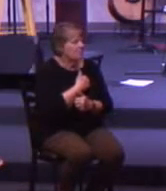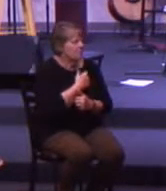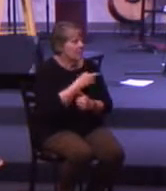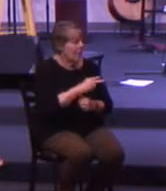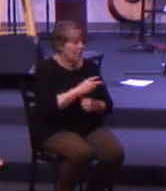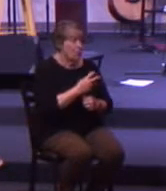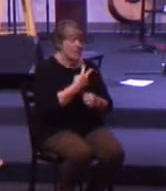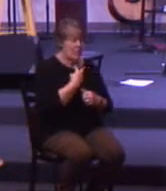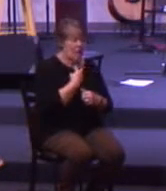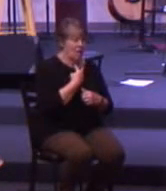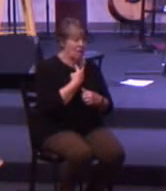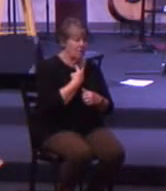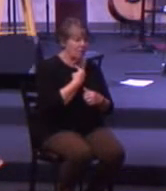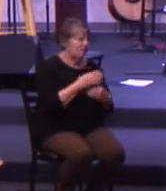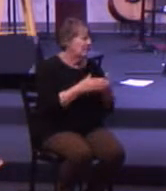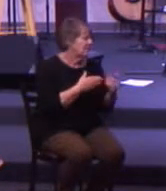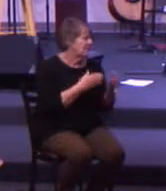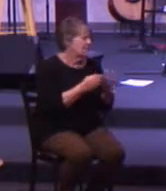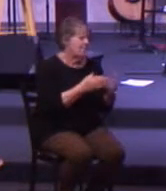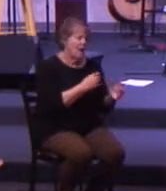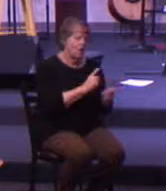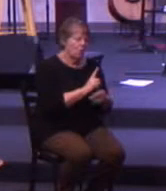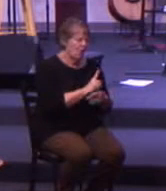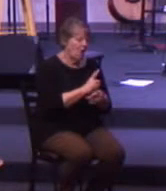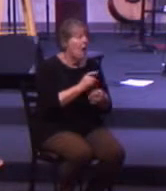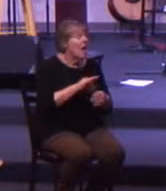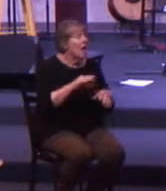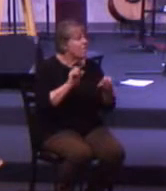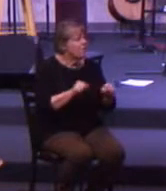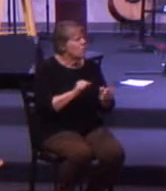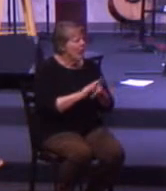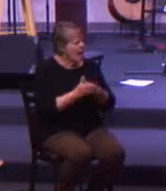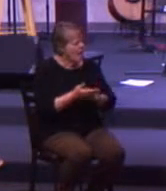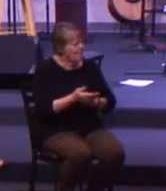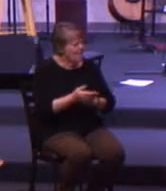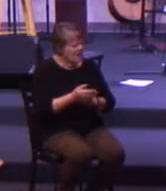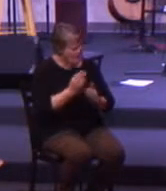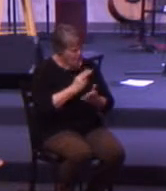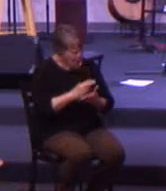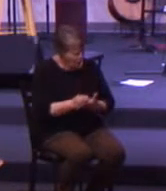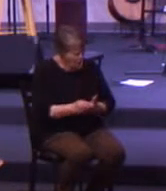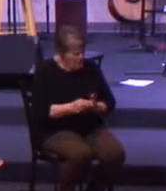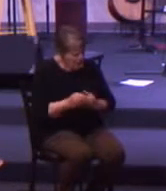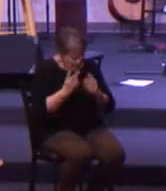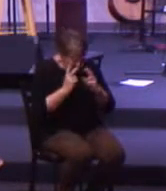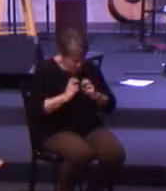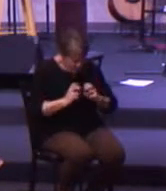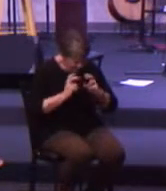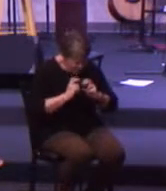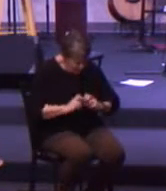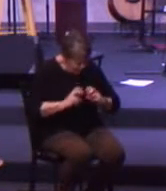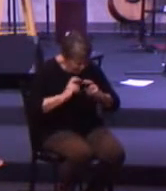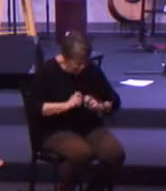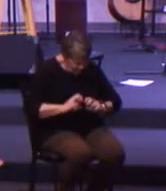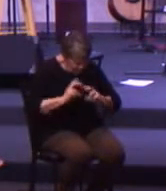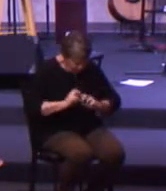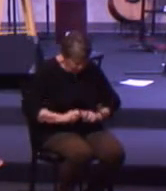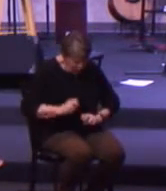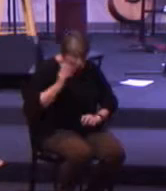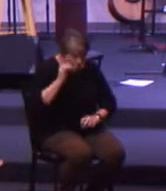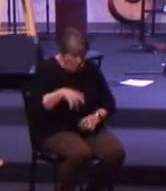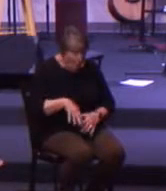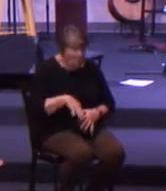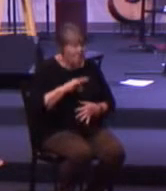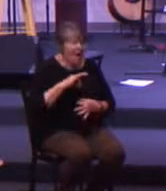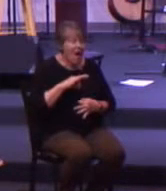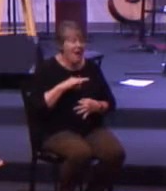wherever you're stuck, if you can be honest enough with yourself and dig deep enough, and this is hard work, you're going to find that somewhere in there,